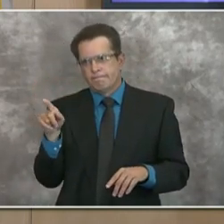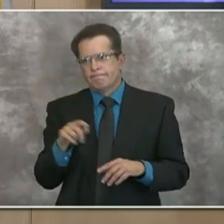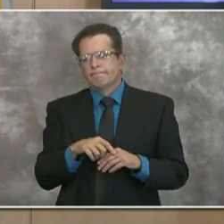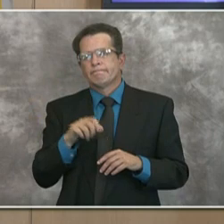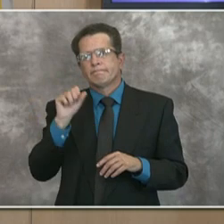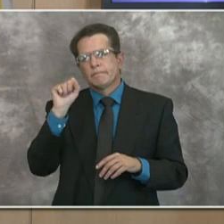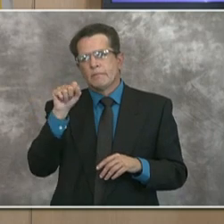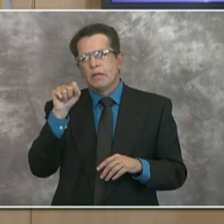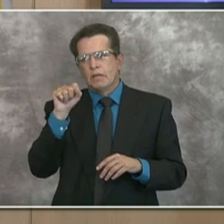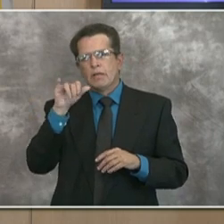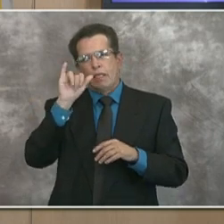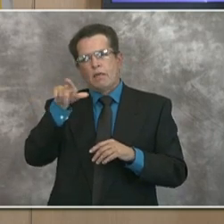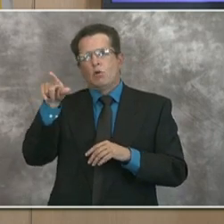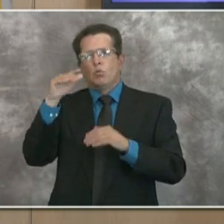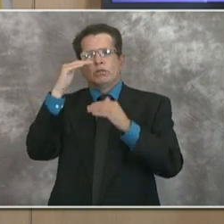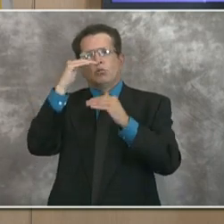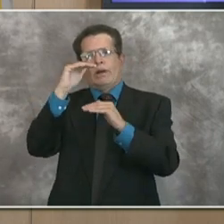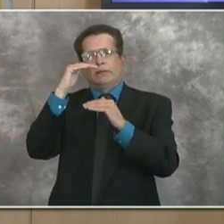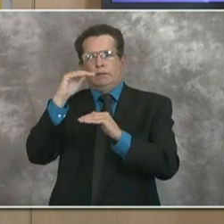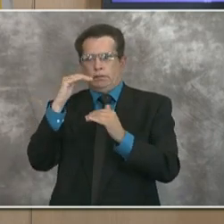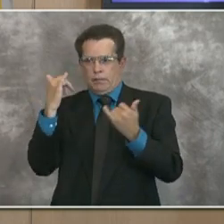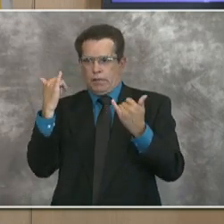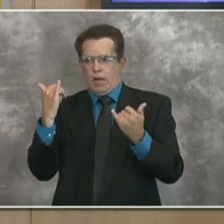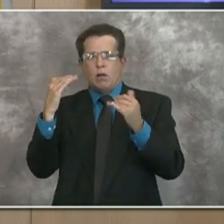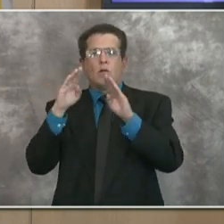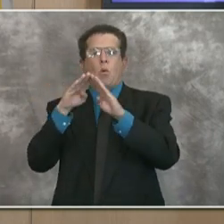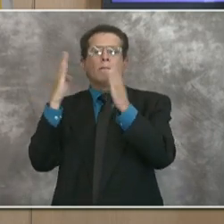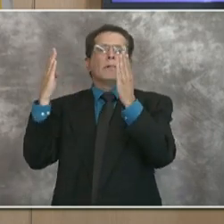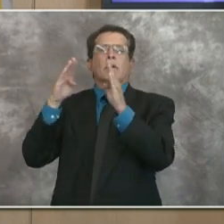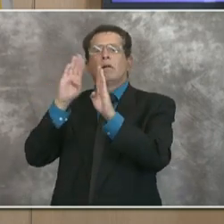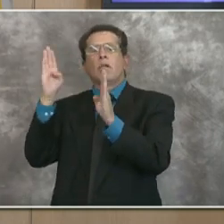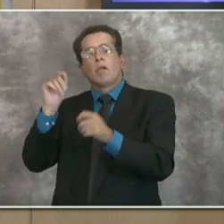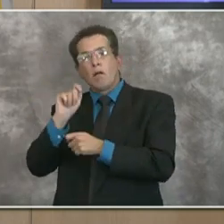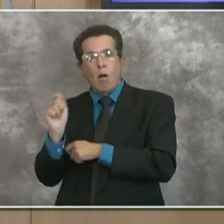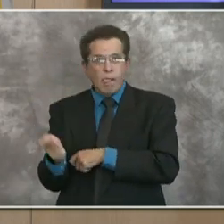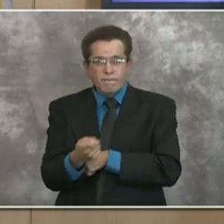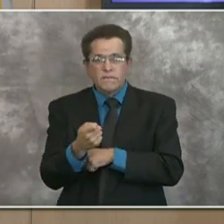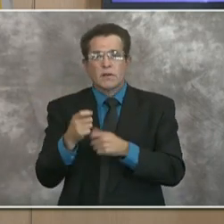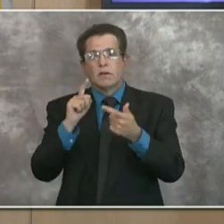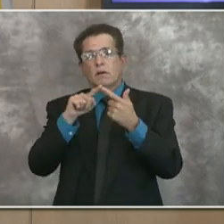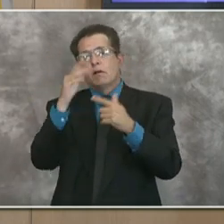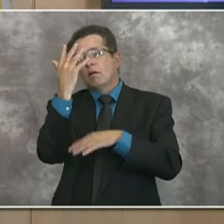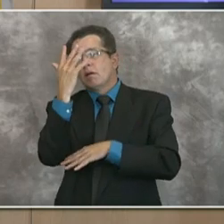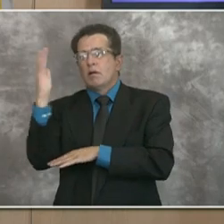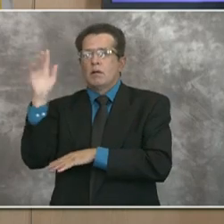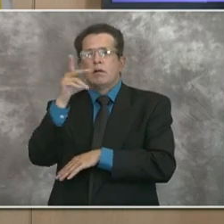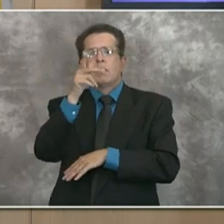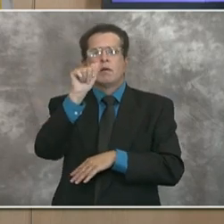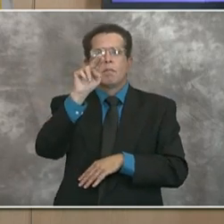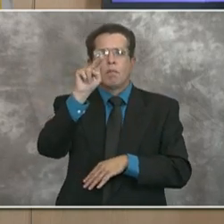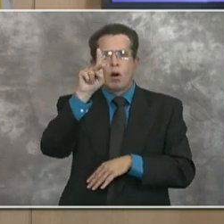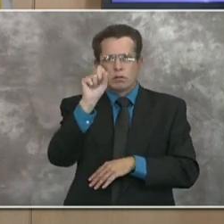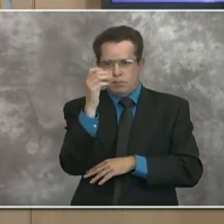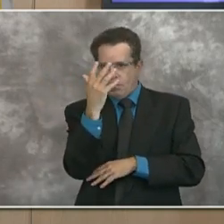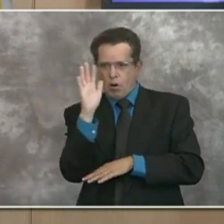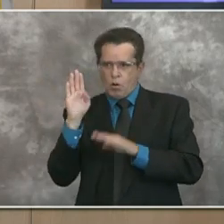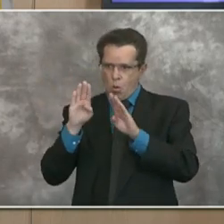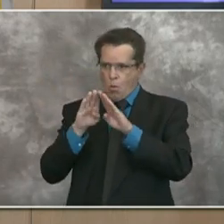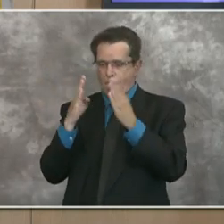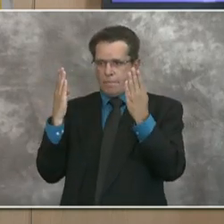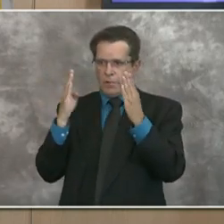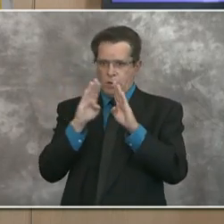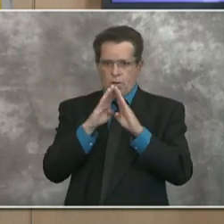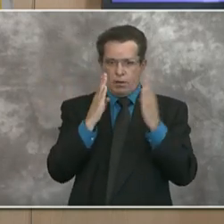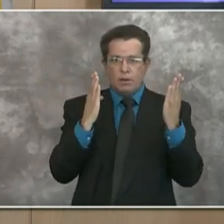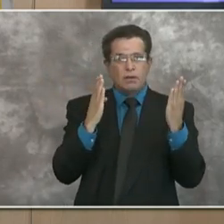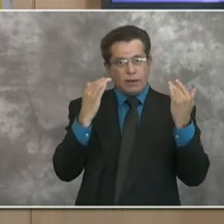Yeah, with these restrictions being eased back on golf courses and parks, is this kind of, is